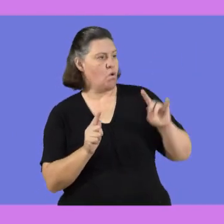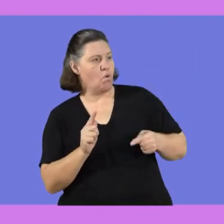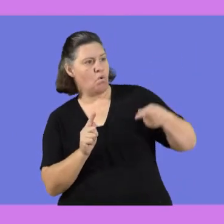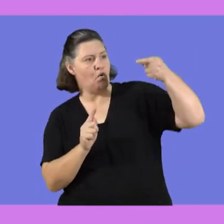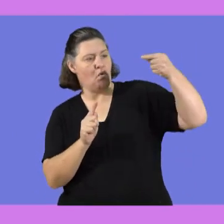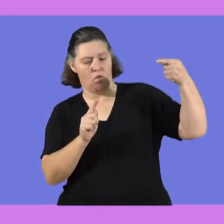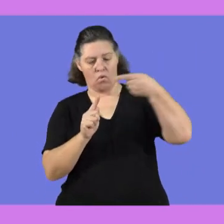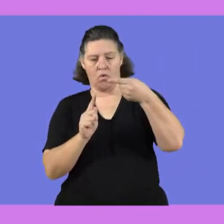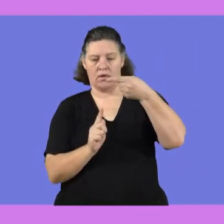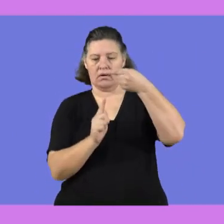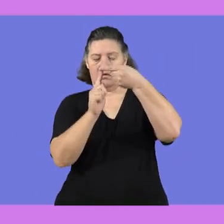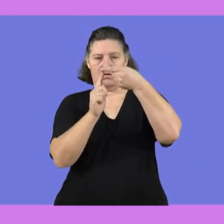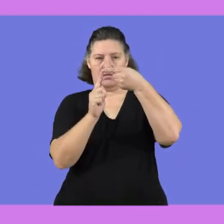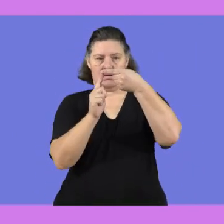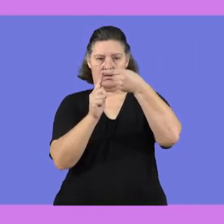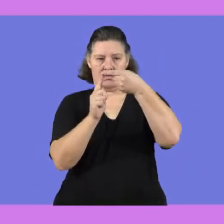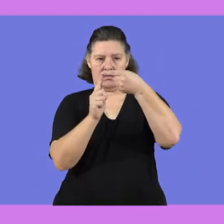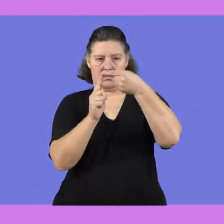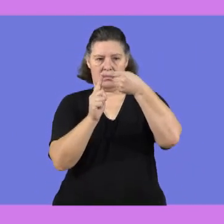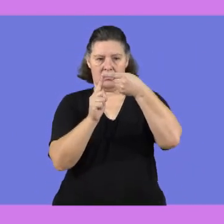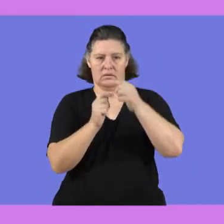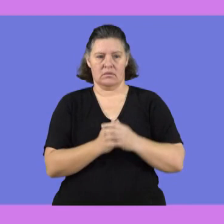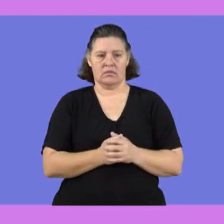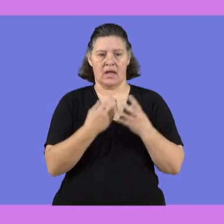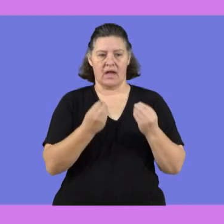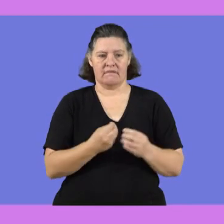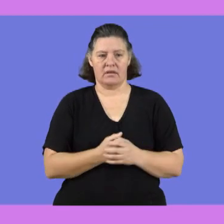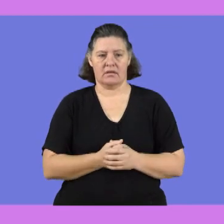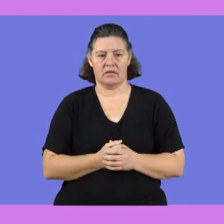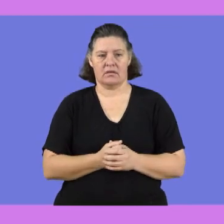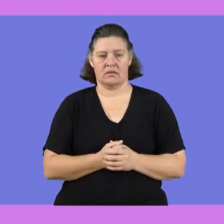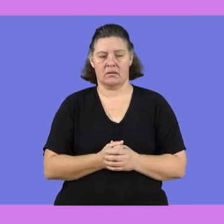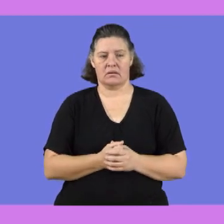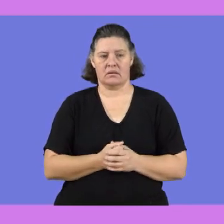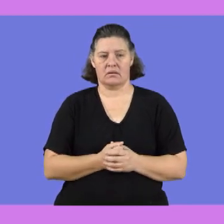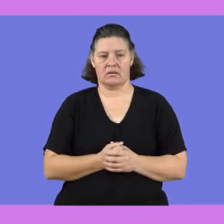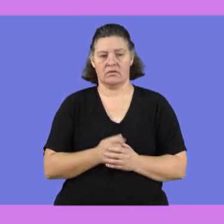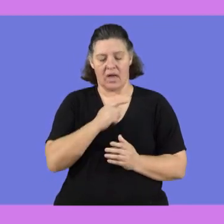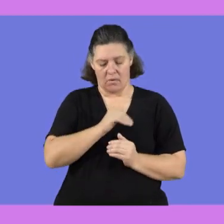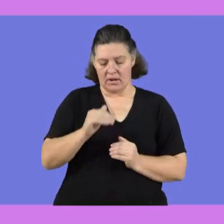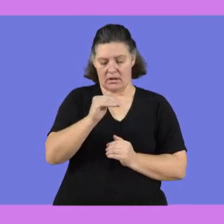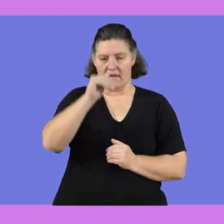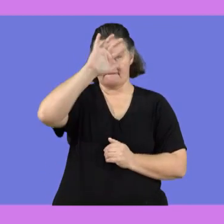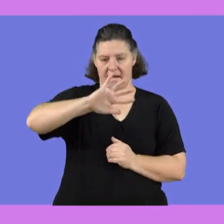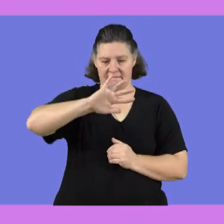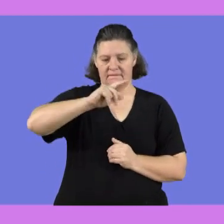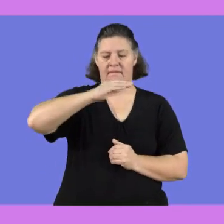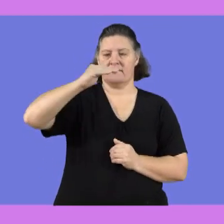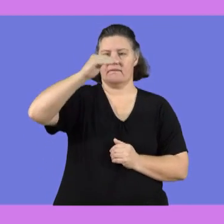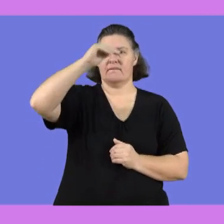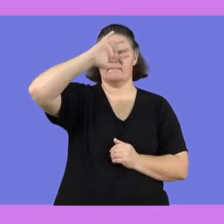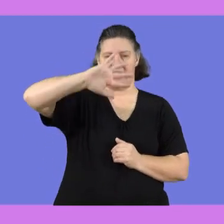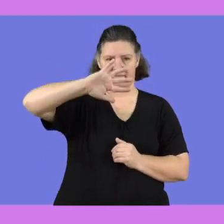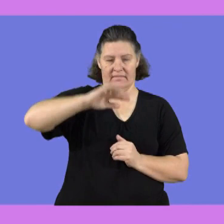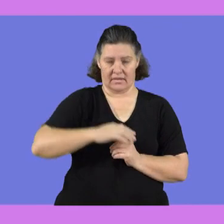this graph. You must be able to read your graph. From 0 to 5, you can see that you have 1, 2,